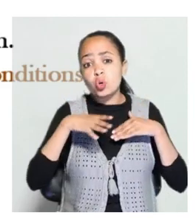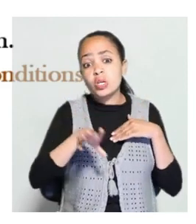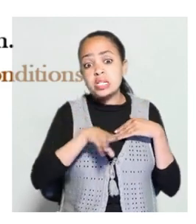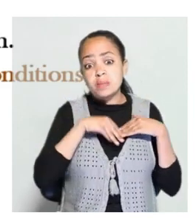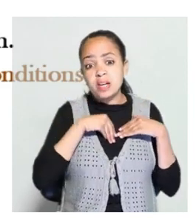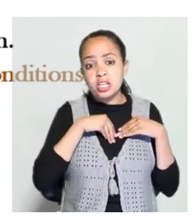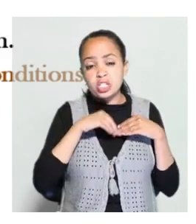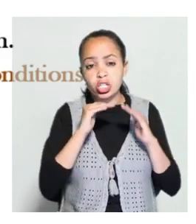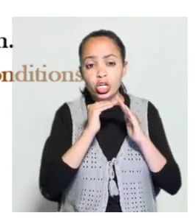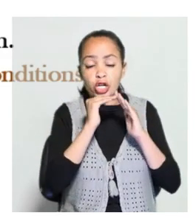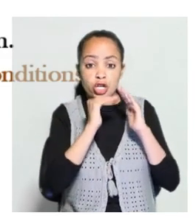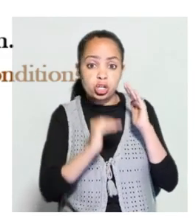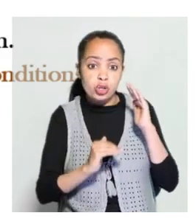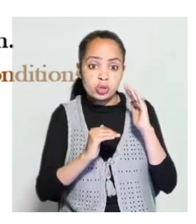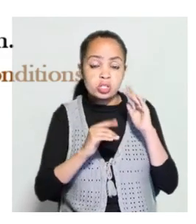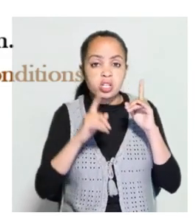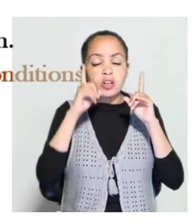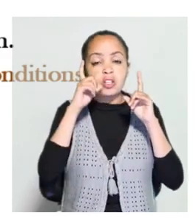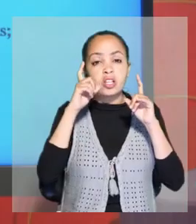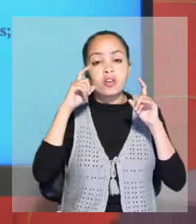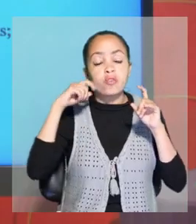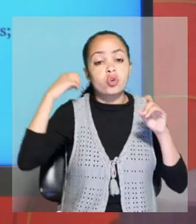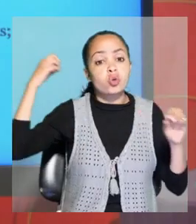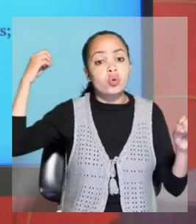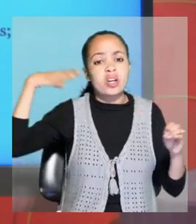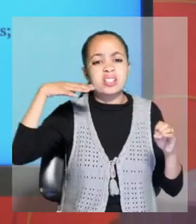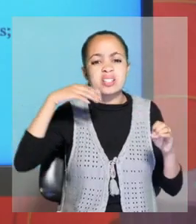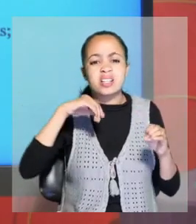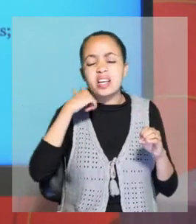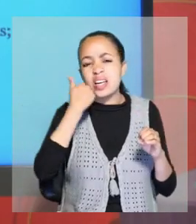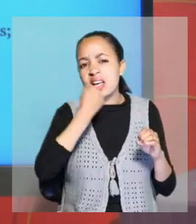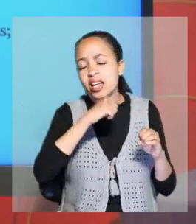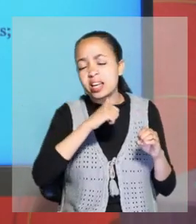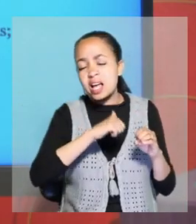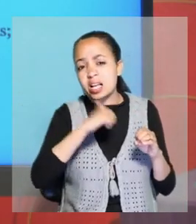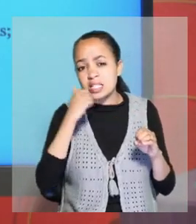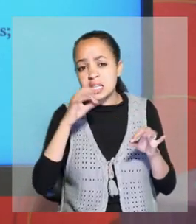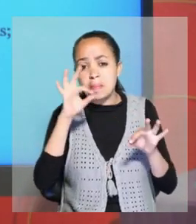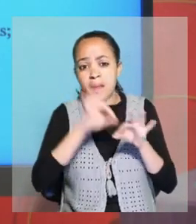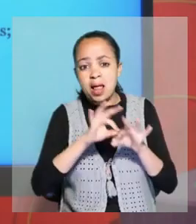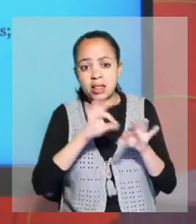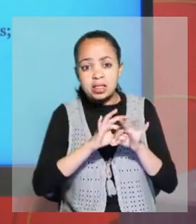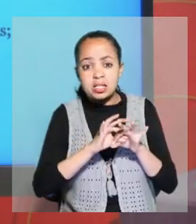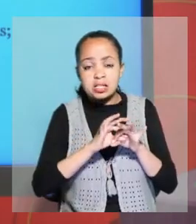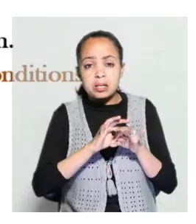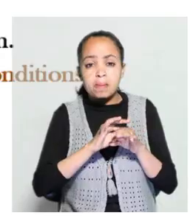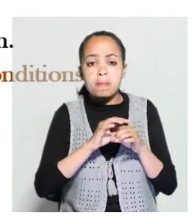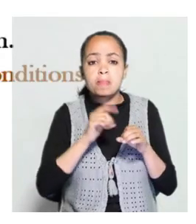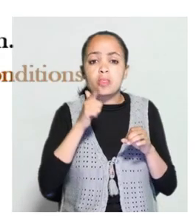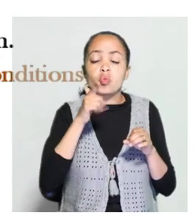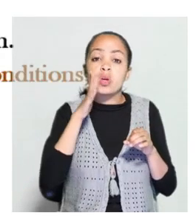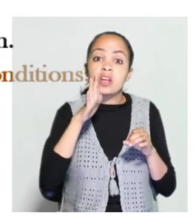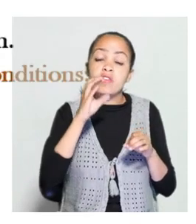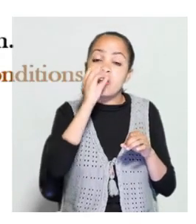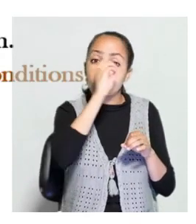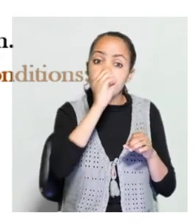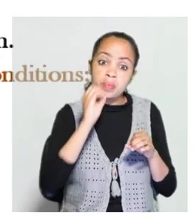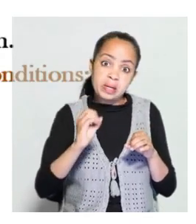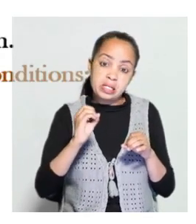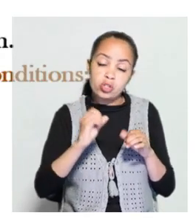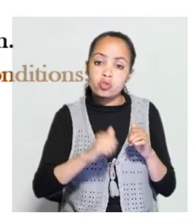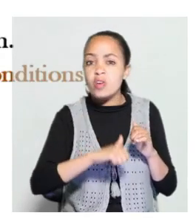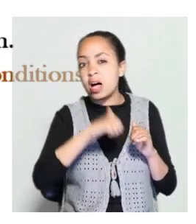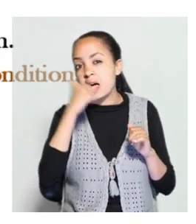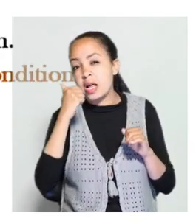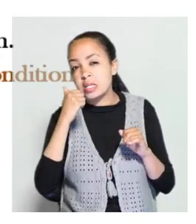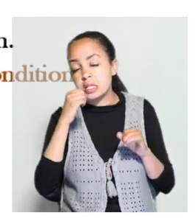photorespiration reduces an efficiency of photosynthesis than any other plants by about 25% than